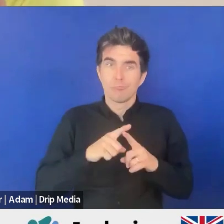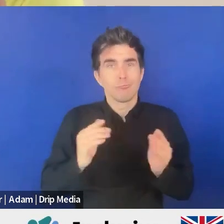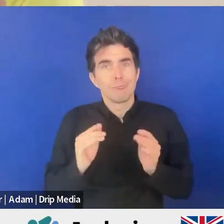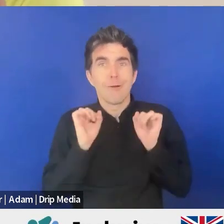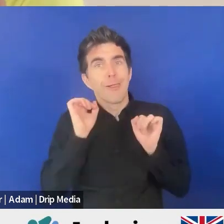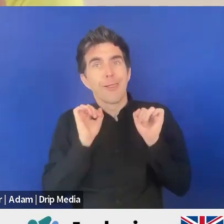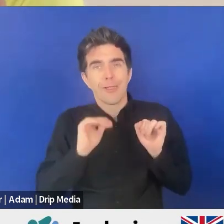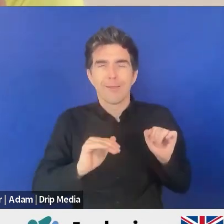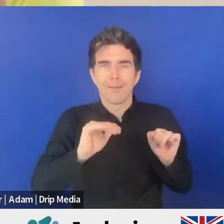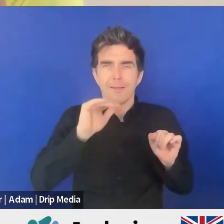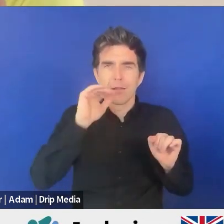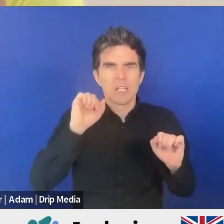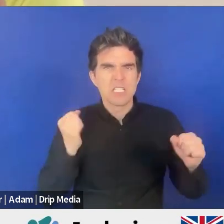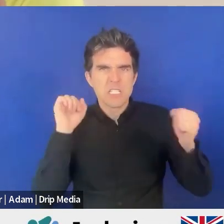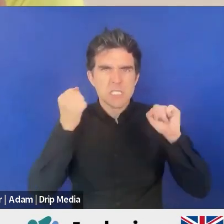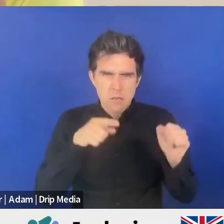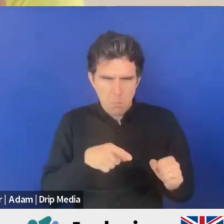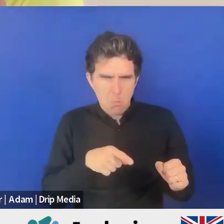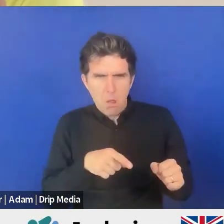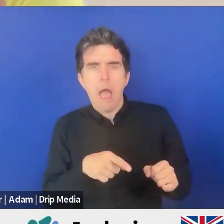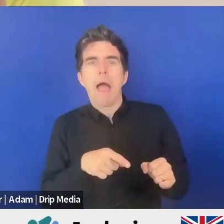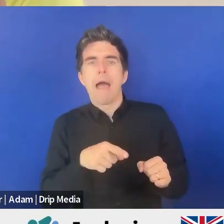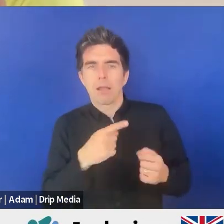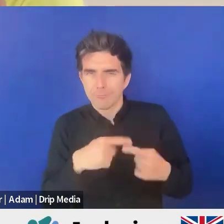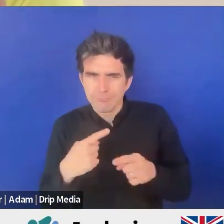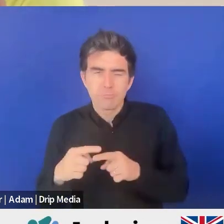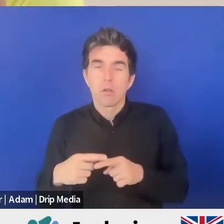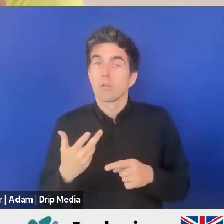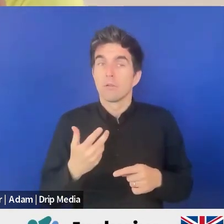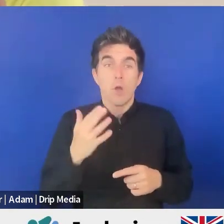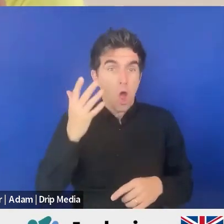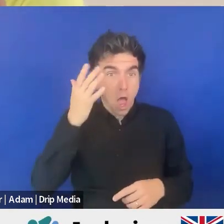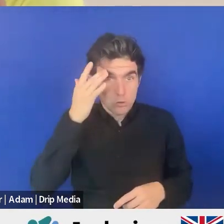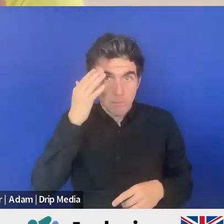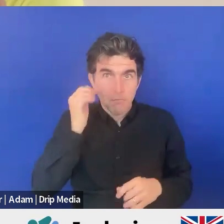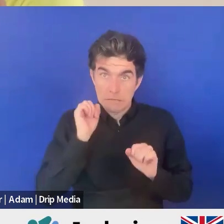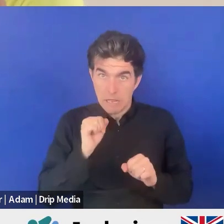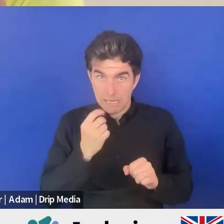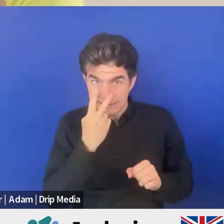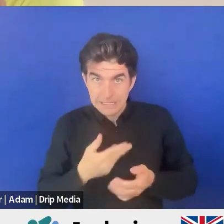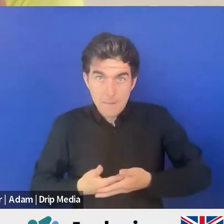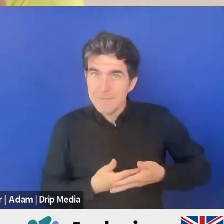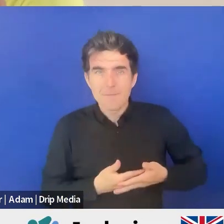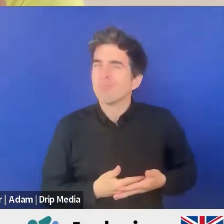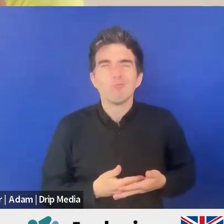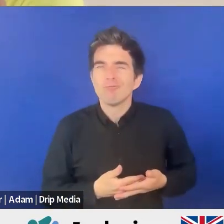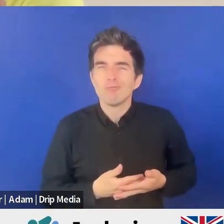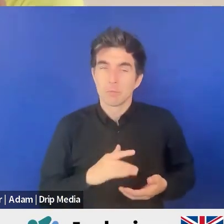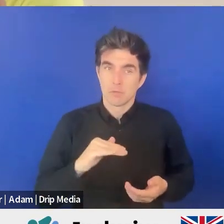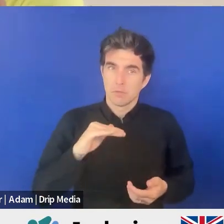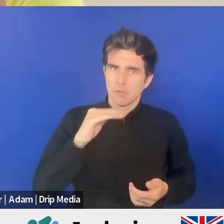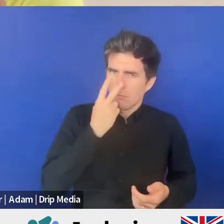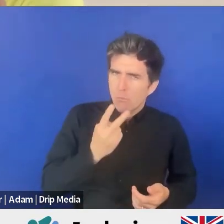so what ideally would happen is that there is close linkages between local health clinic